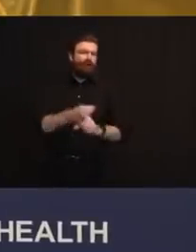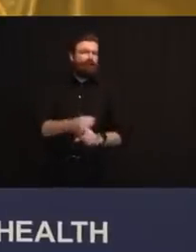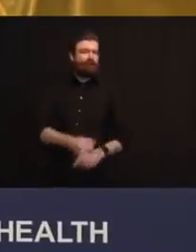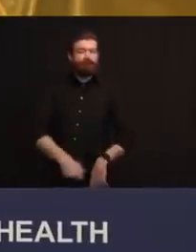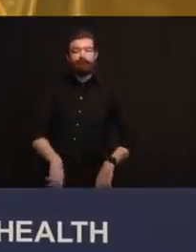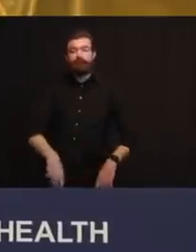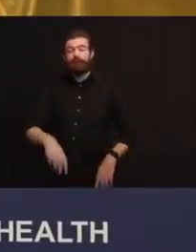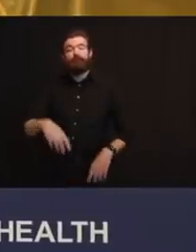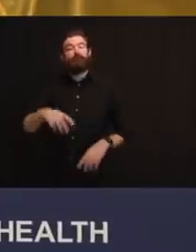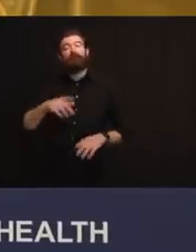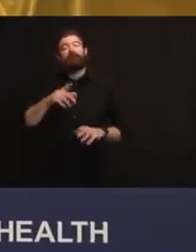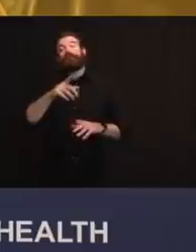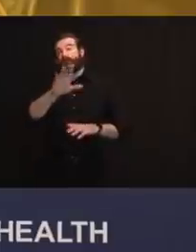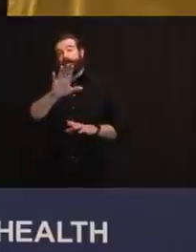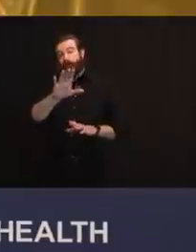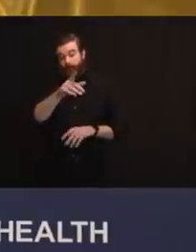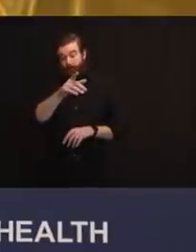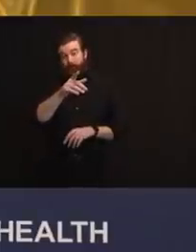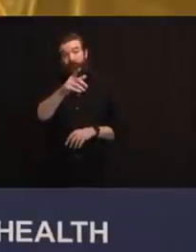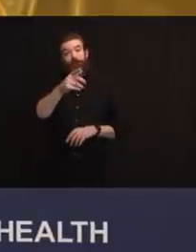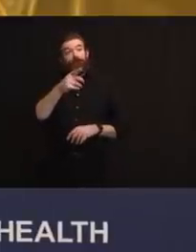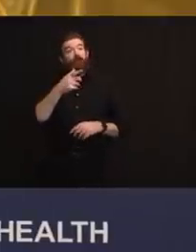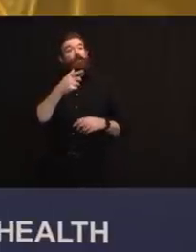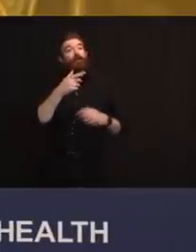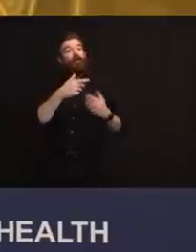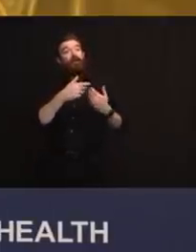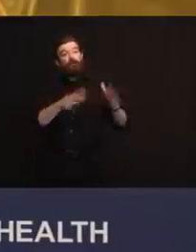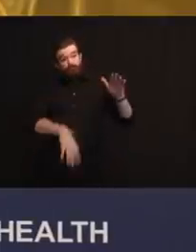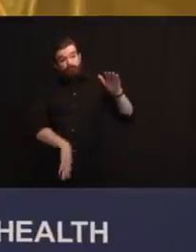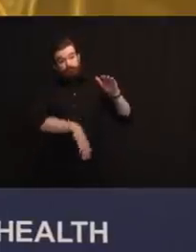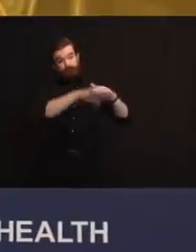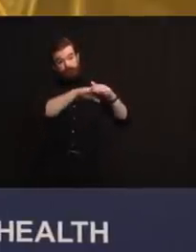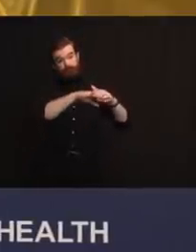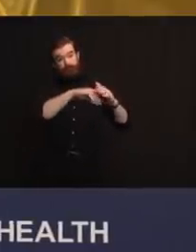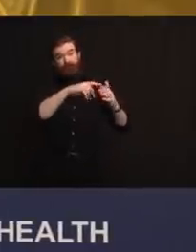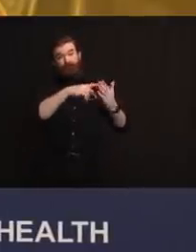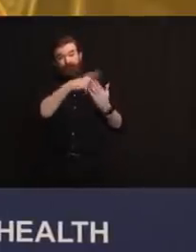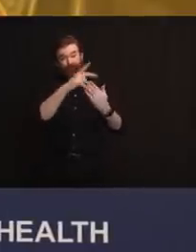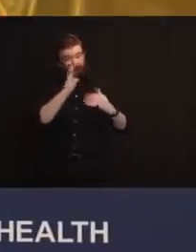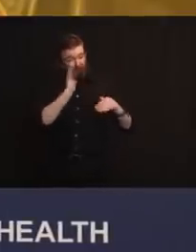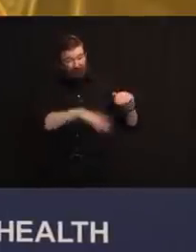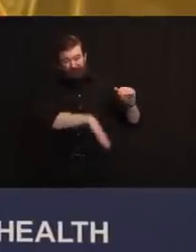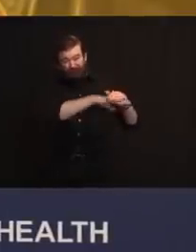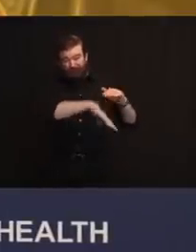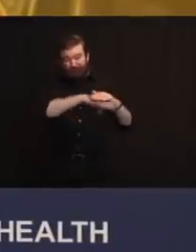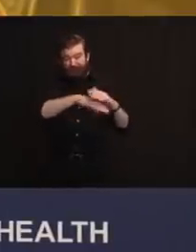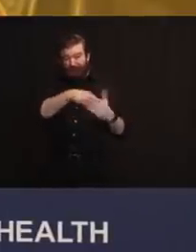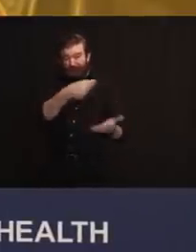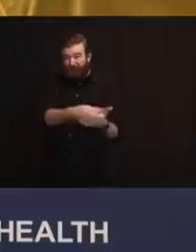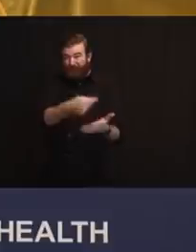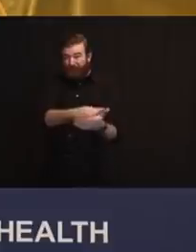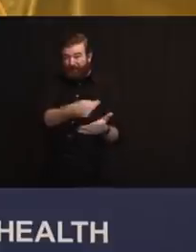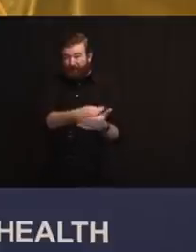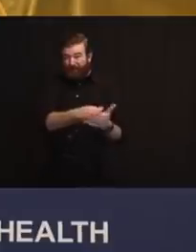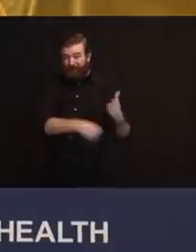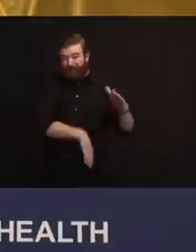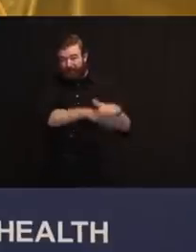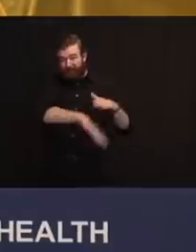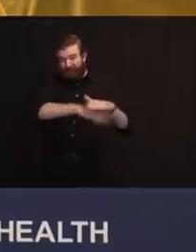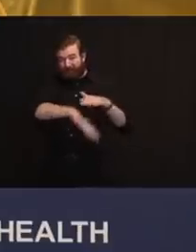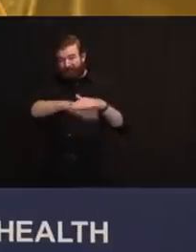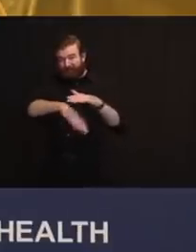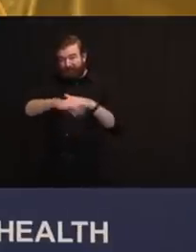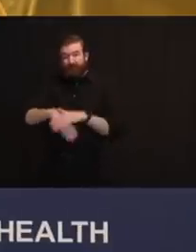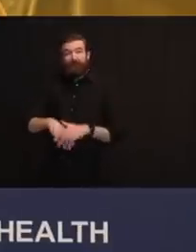overall caps, program caps within the caps, monies toward neighborhoods that have historically been